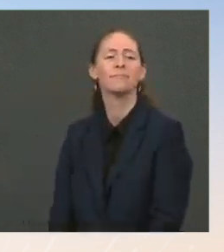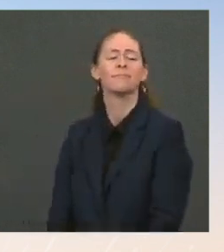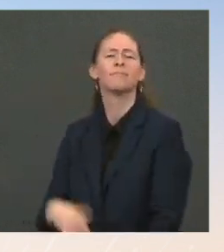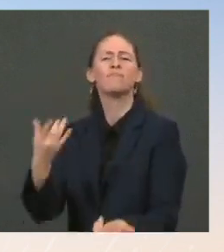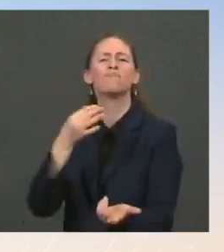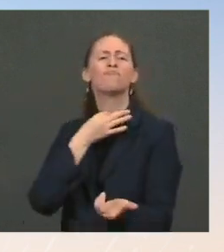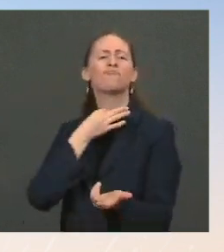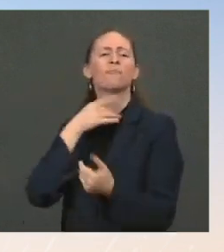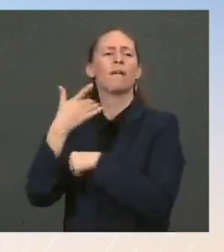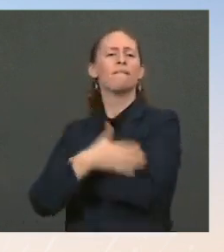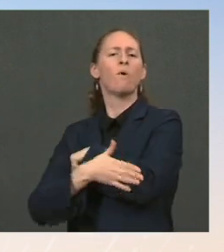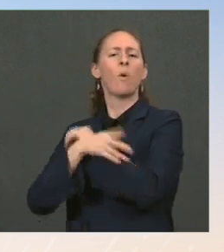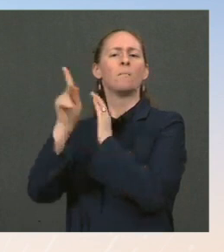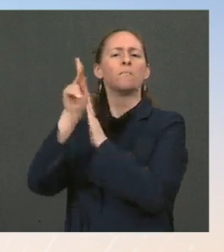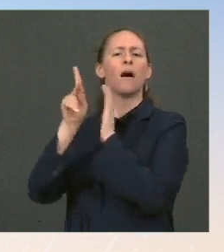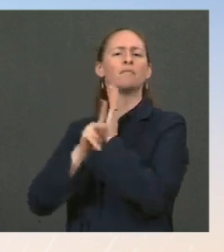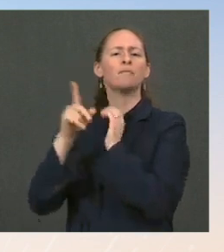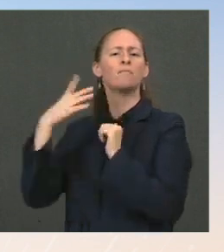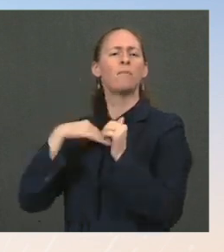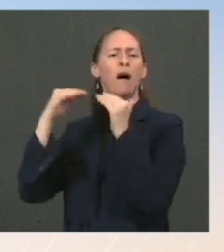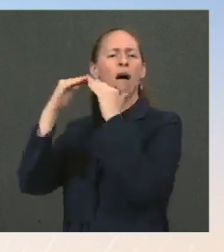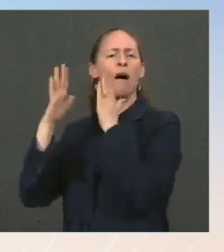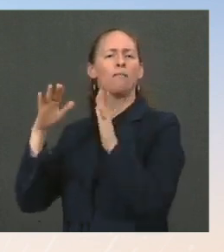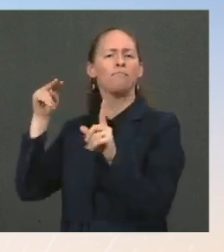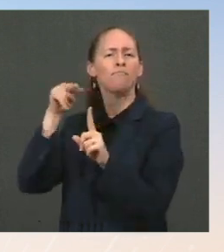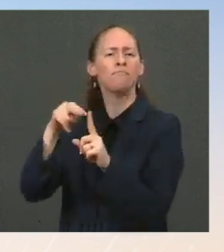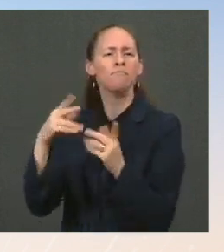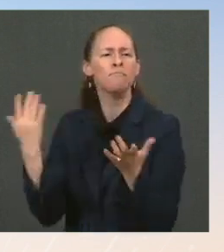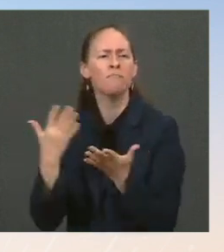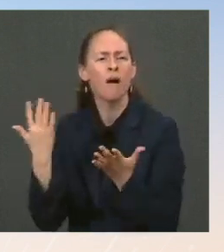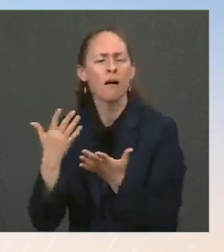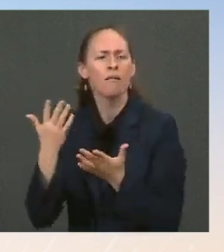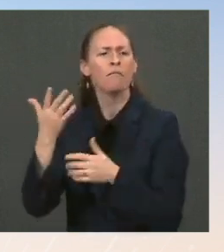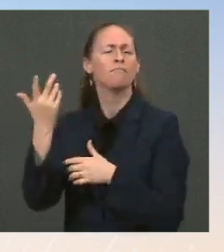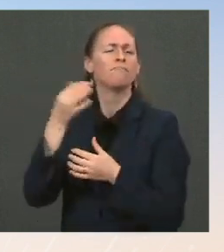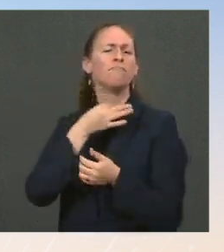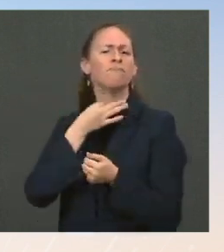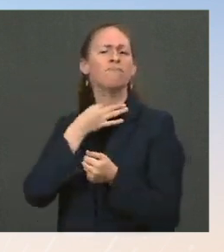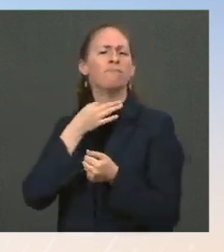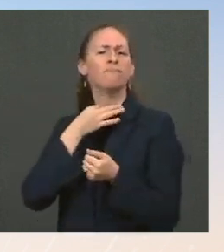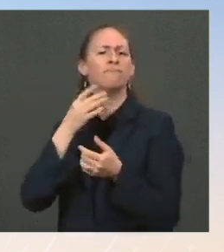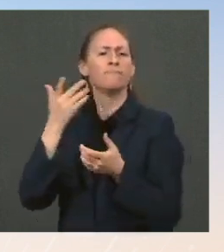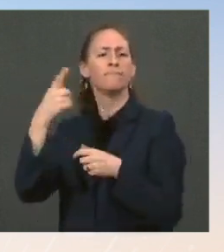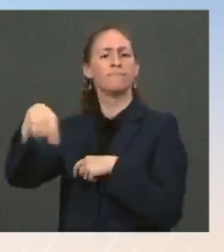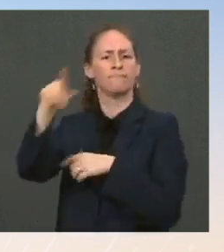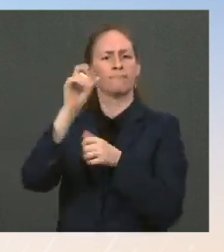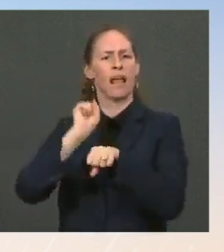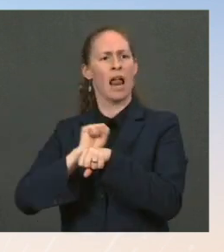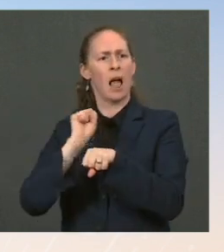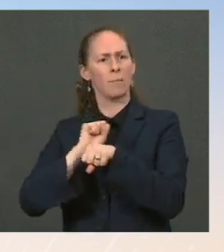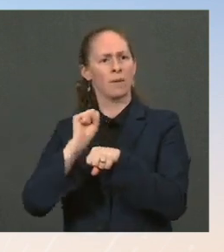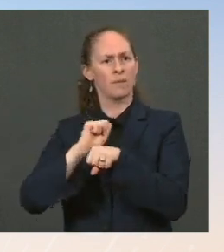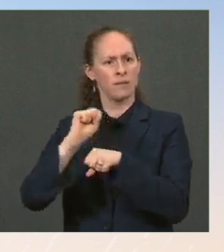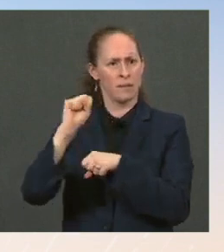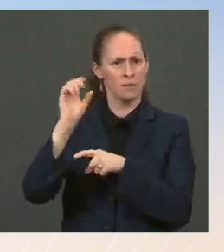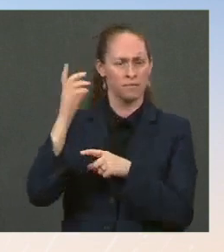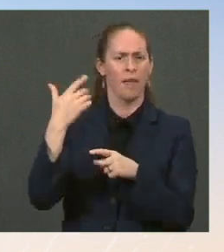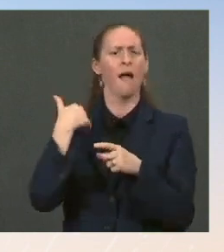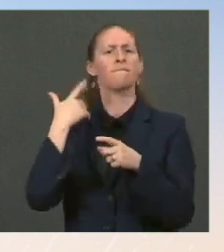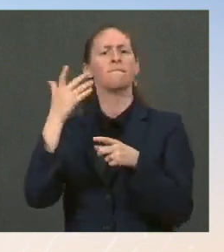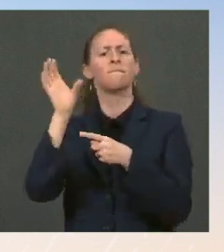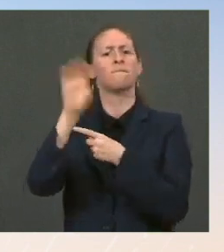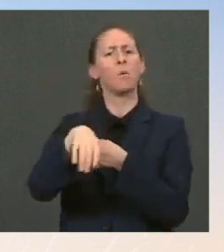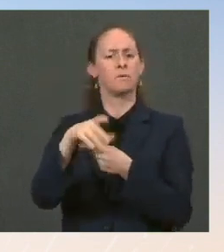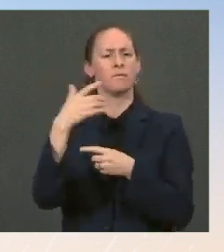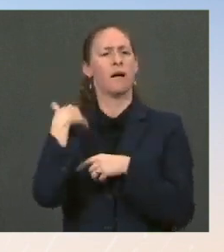position yet on the Uyghur Forced Labor Prevention Act, which passed unanimously in the Senate? And just broadly in that same context,